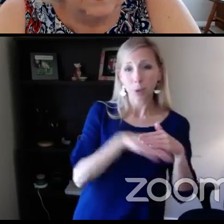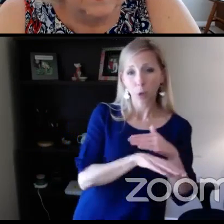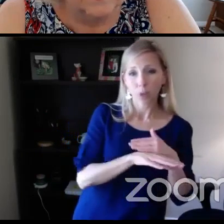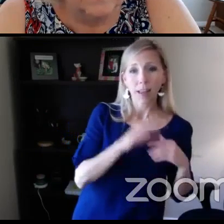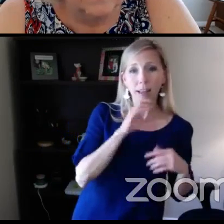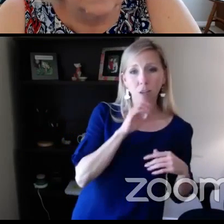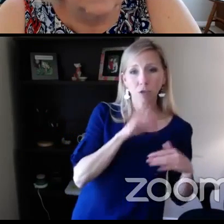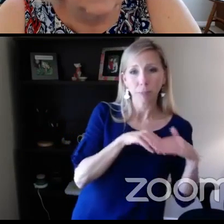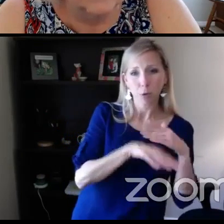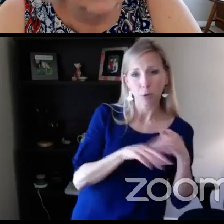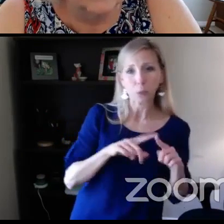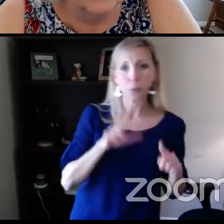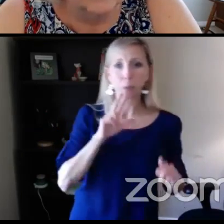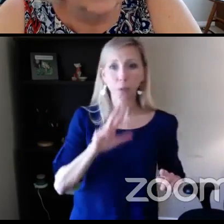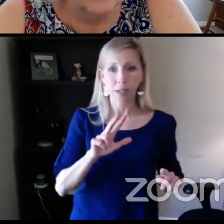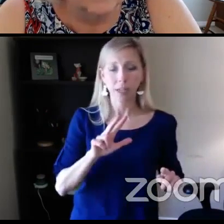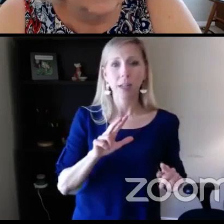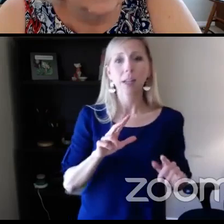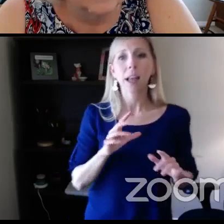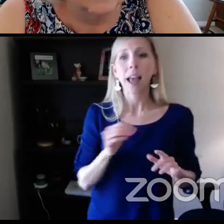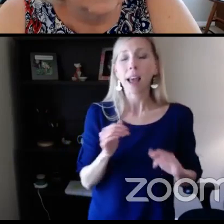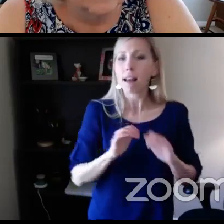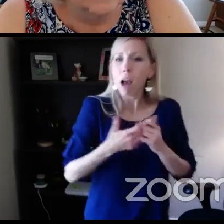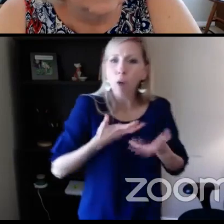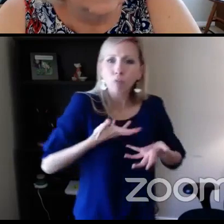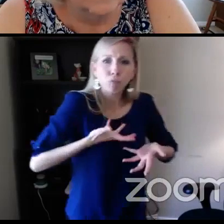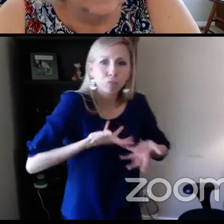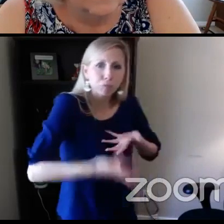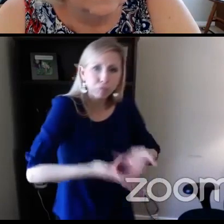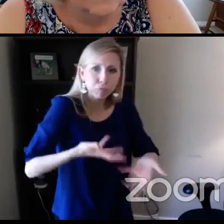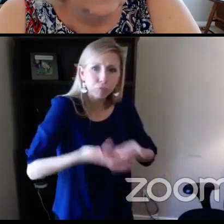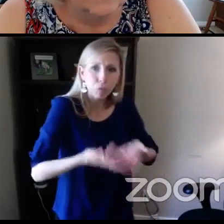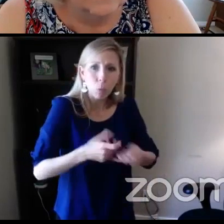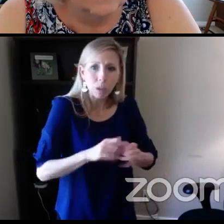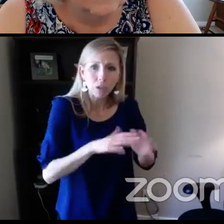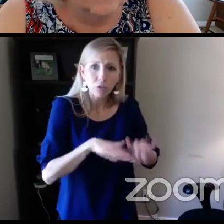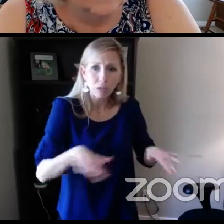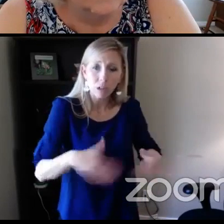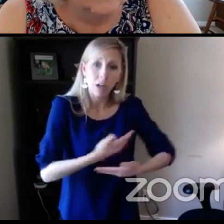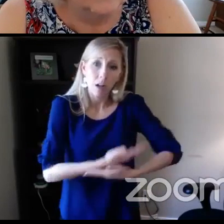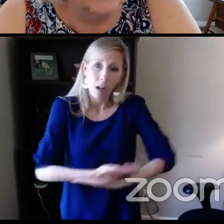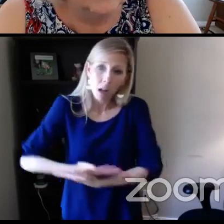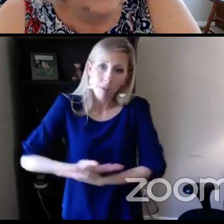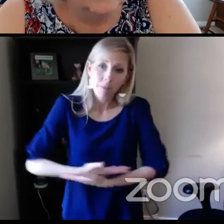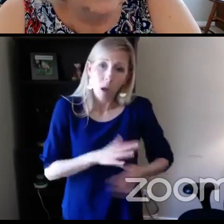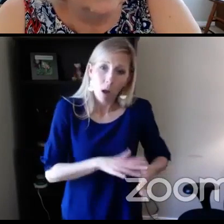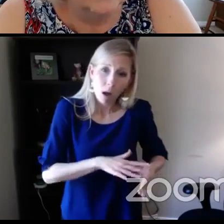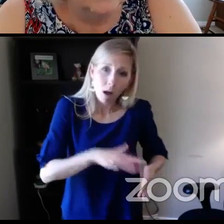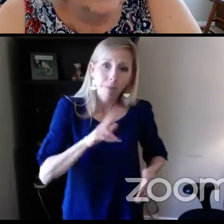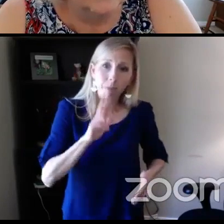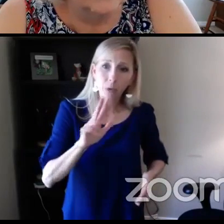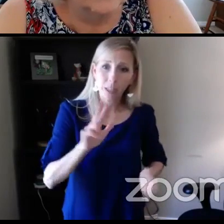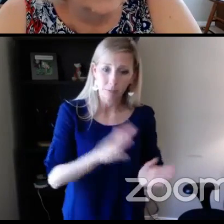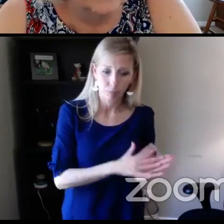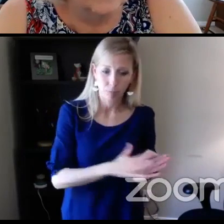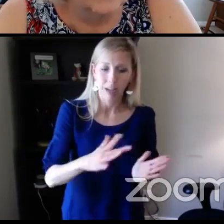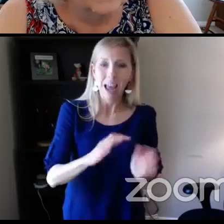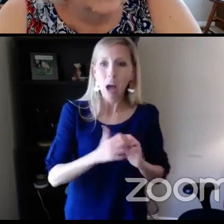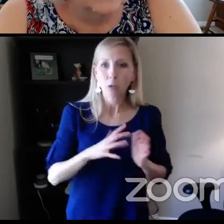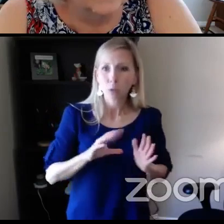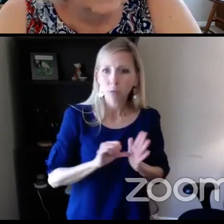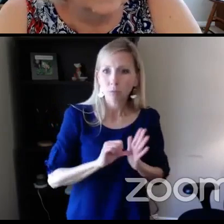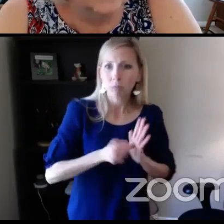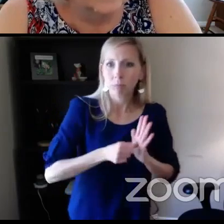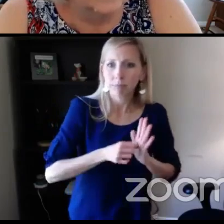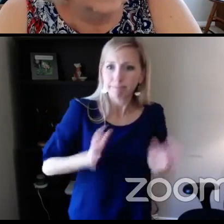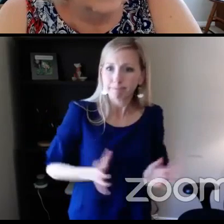it's all about talking to your child and vocabulary and enhancing those language and communication skills,